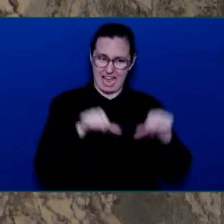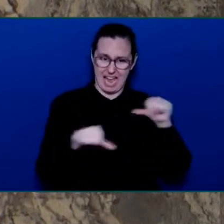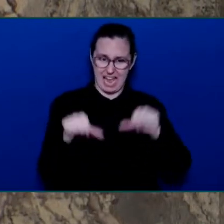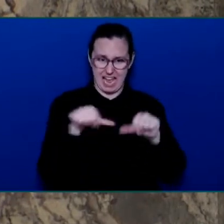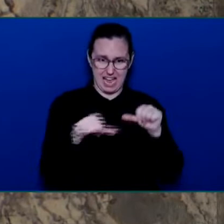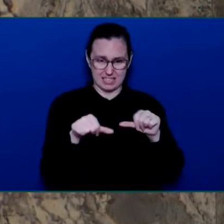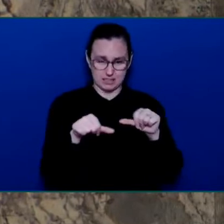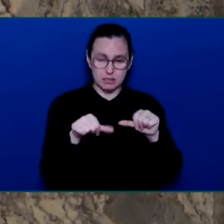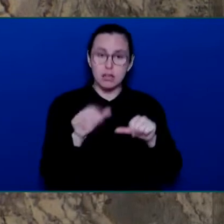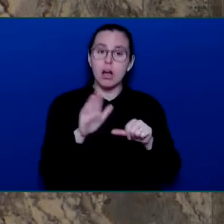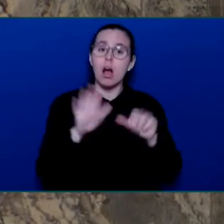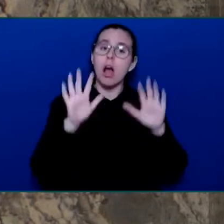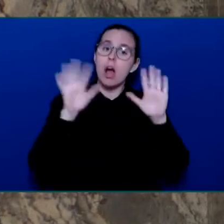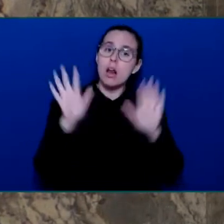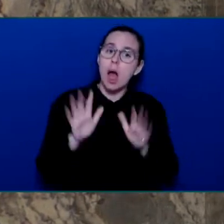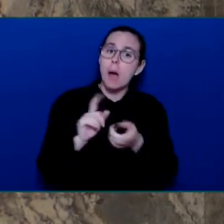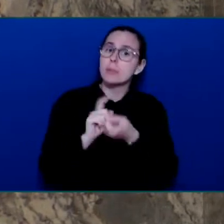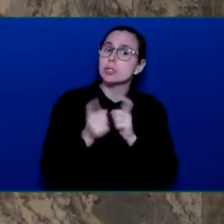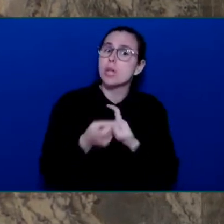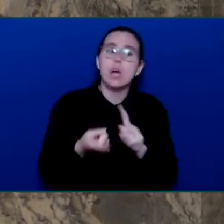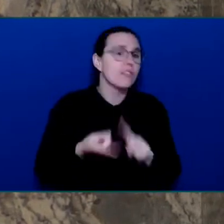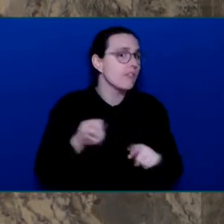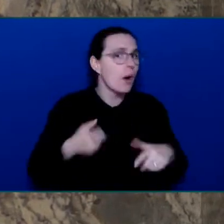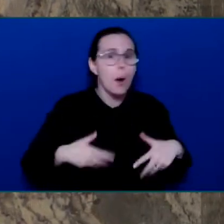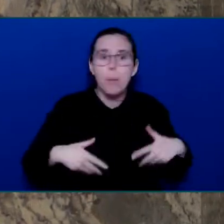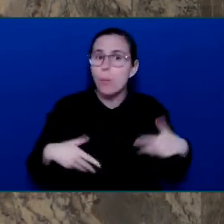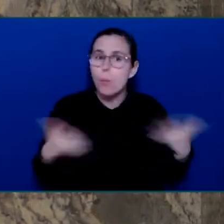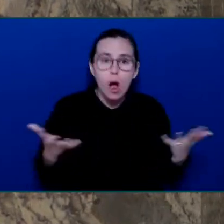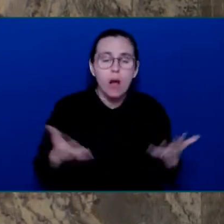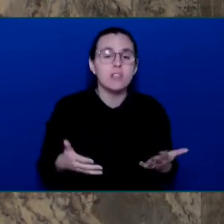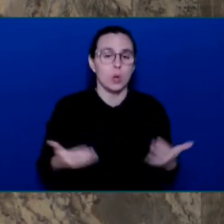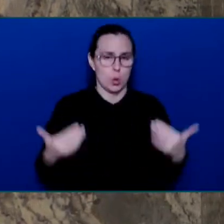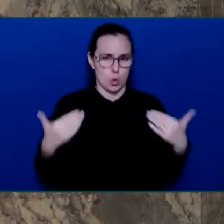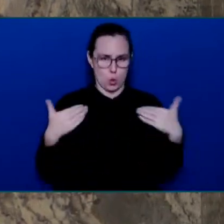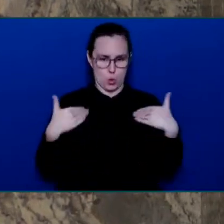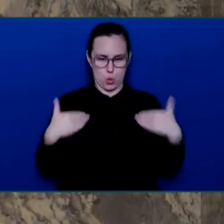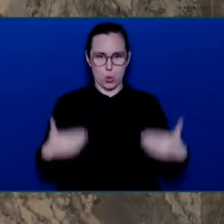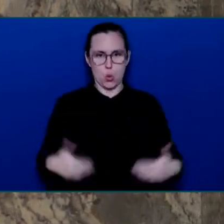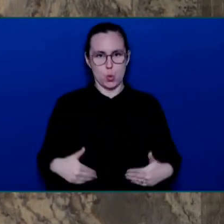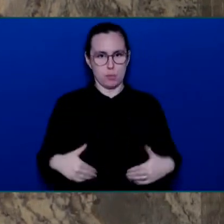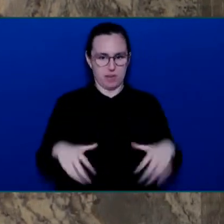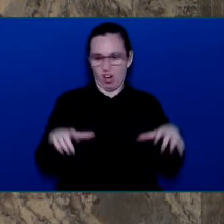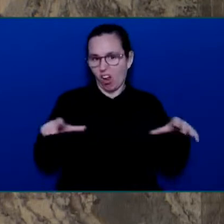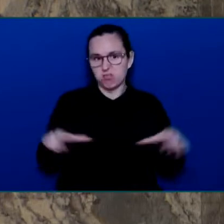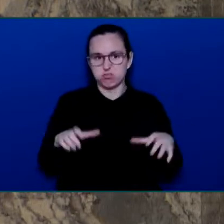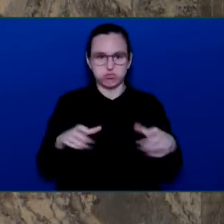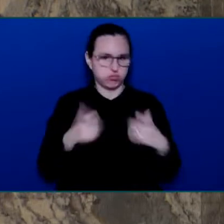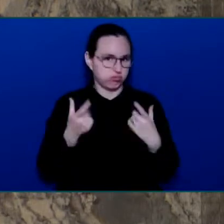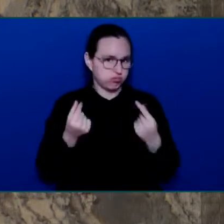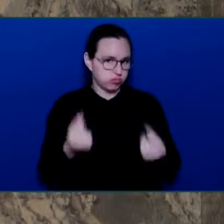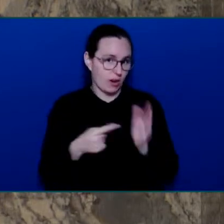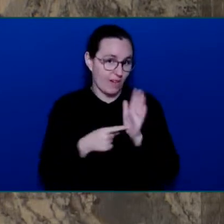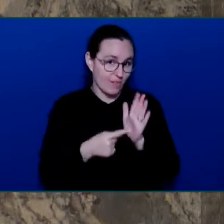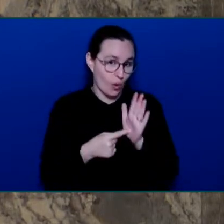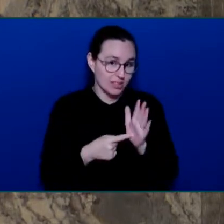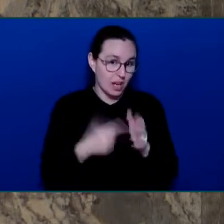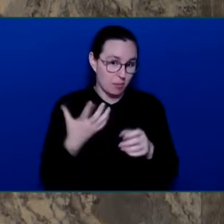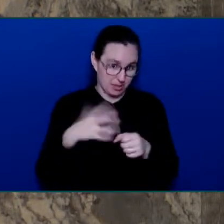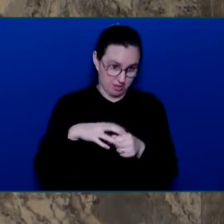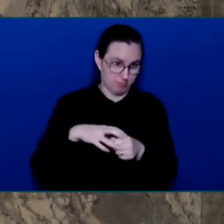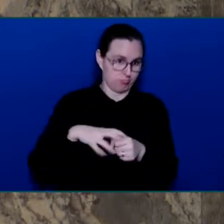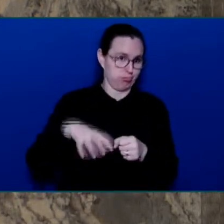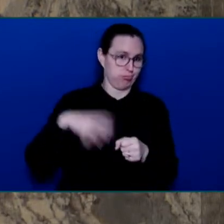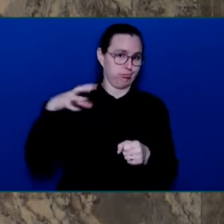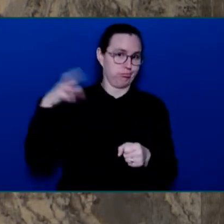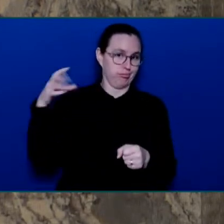emissions. So the leader of the Conservatives, as we know, was ejected from the BC United Caucus for suggesting that